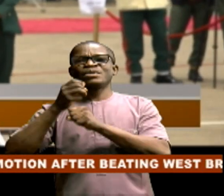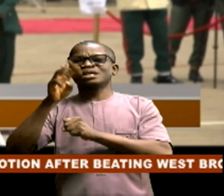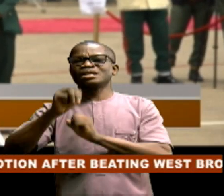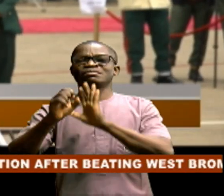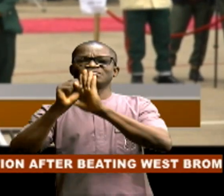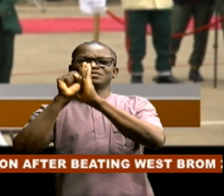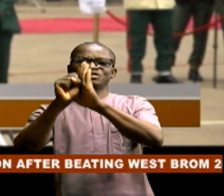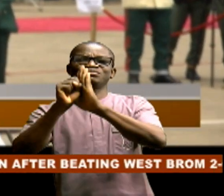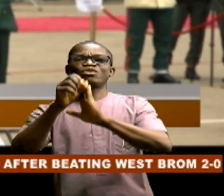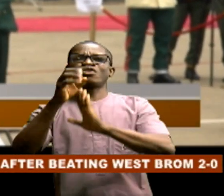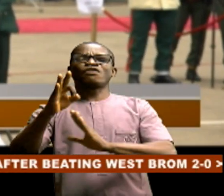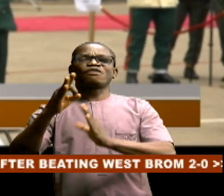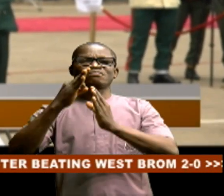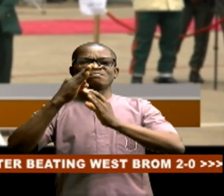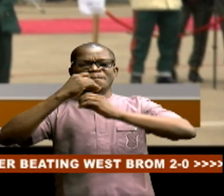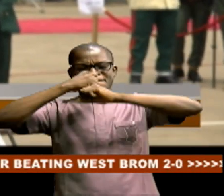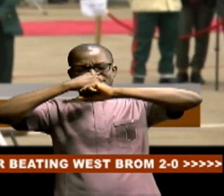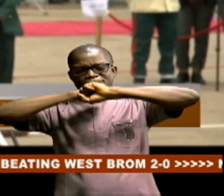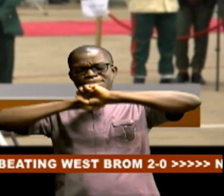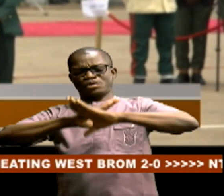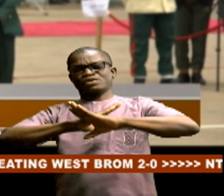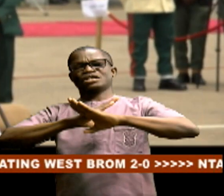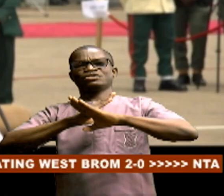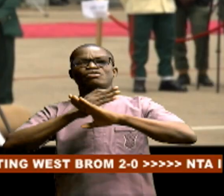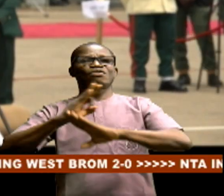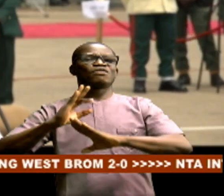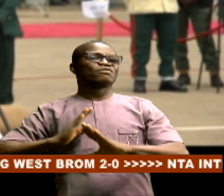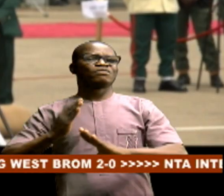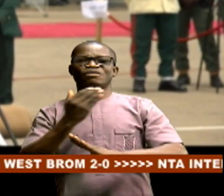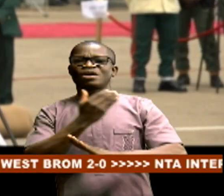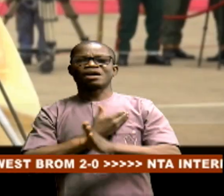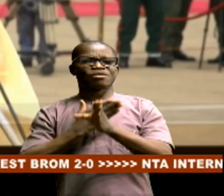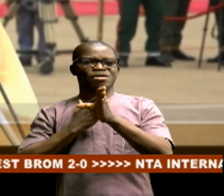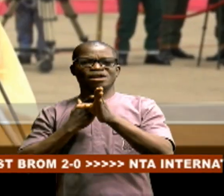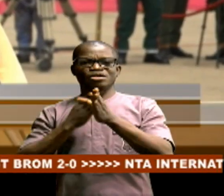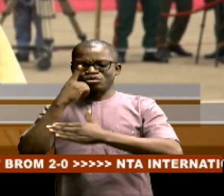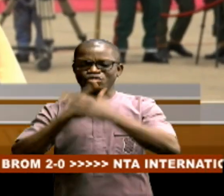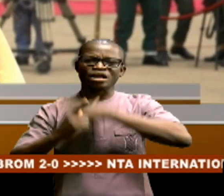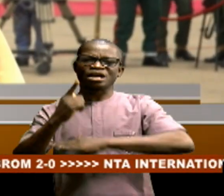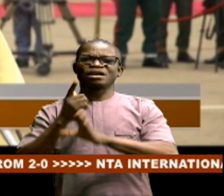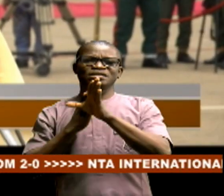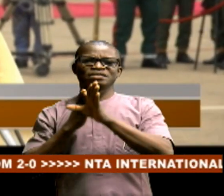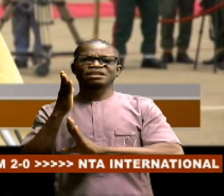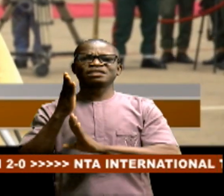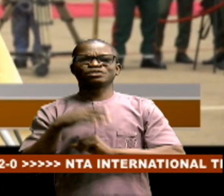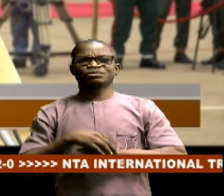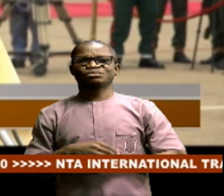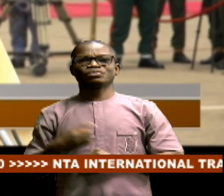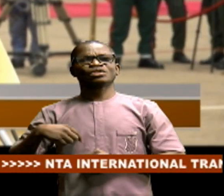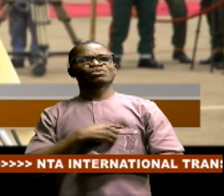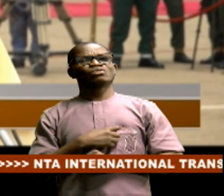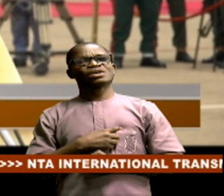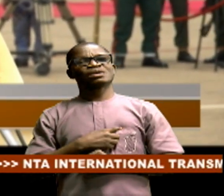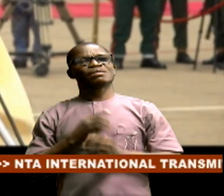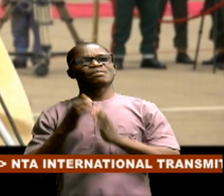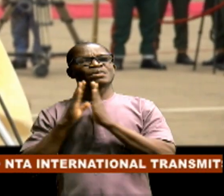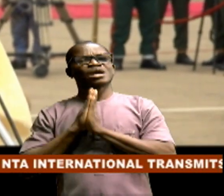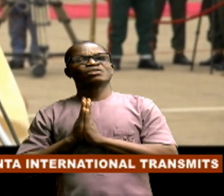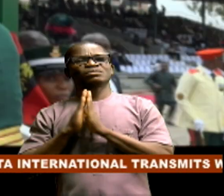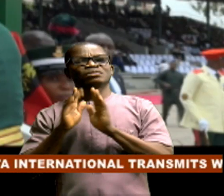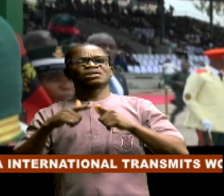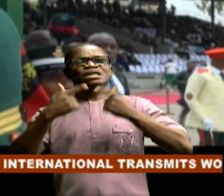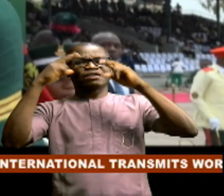of the protection of our territorial integrity. We beseech you to grant them victory over the